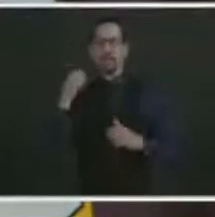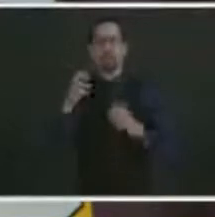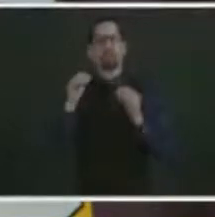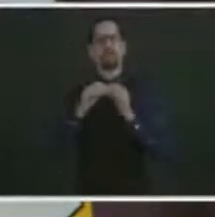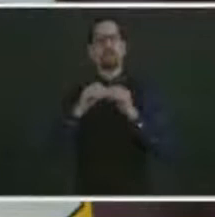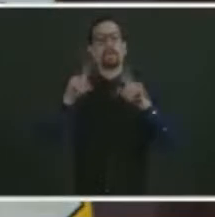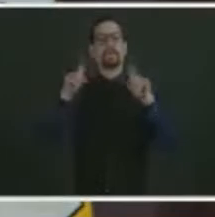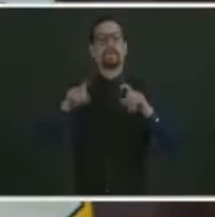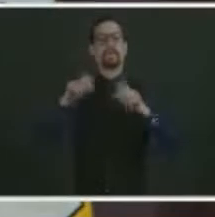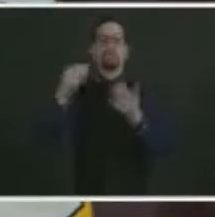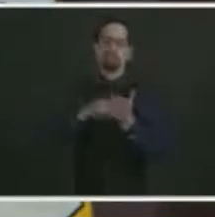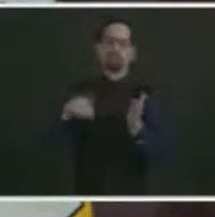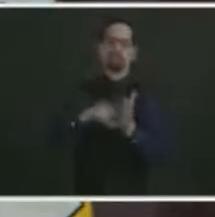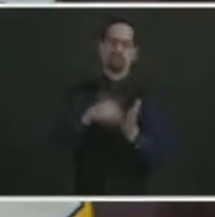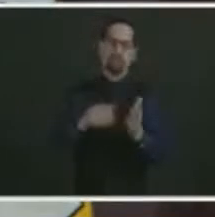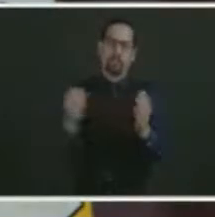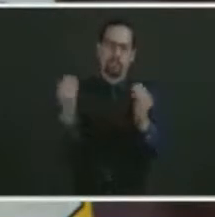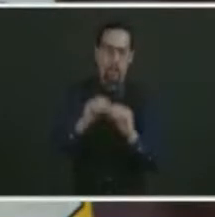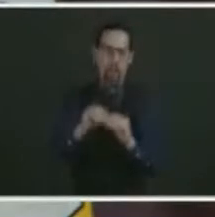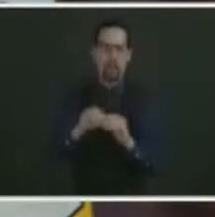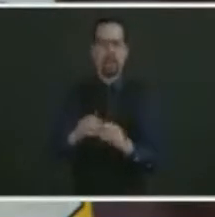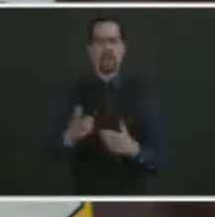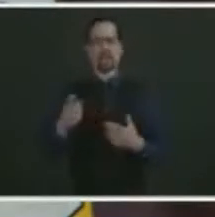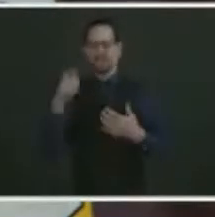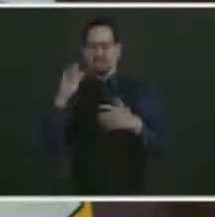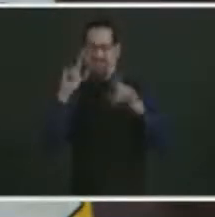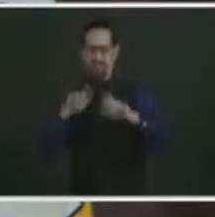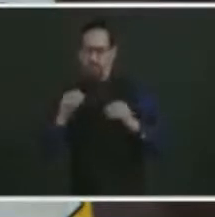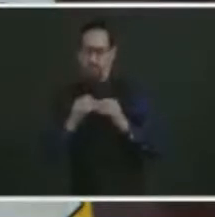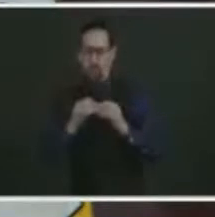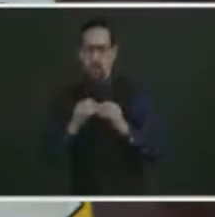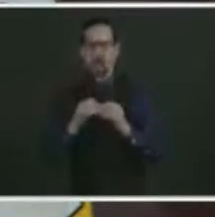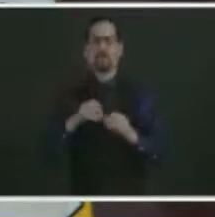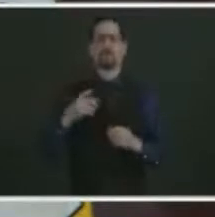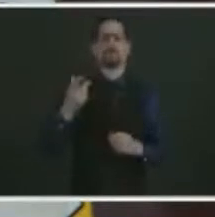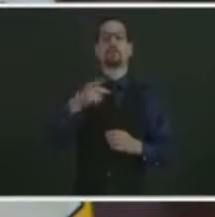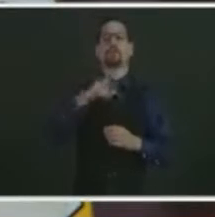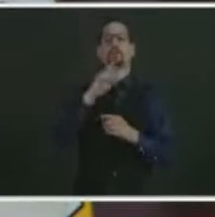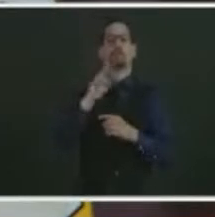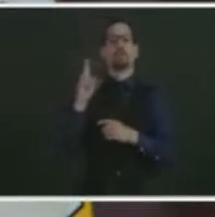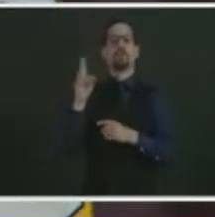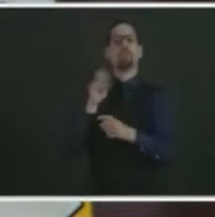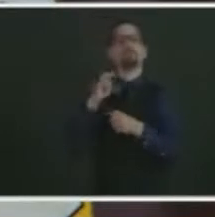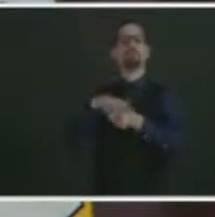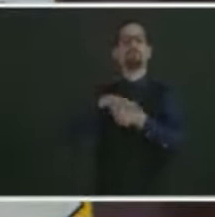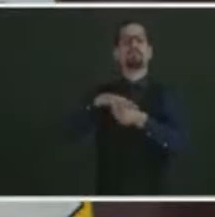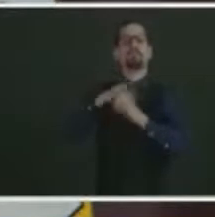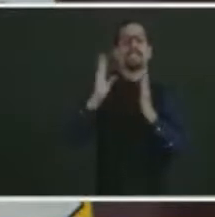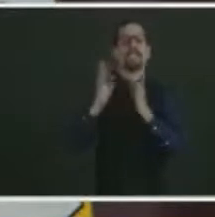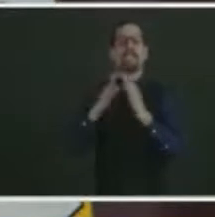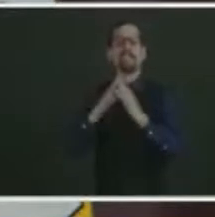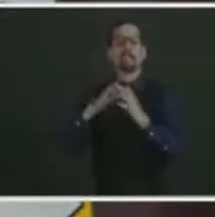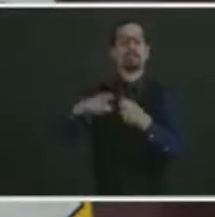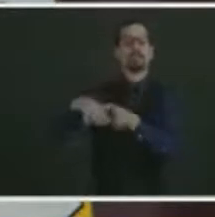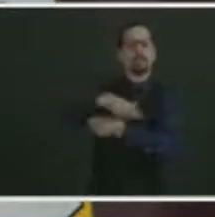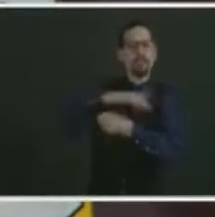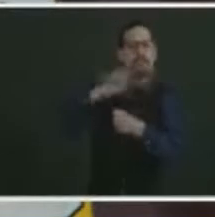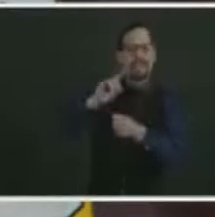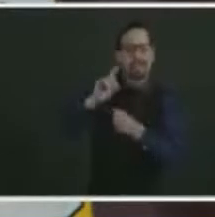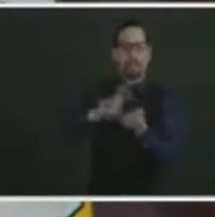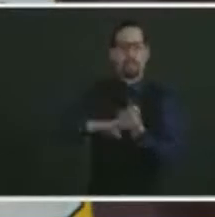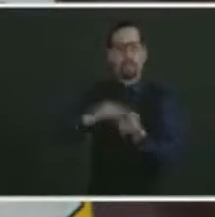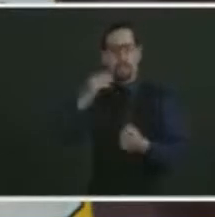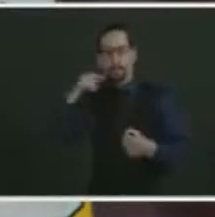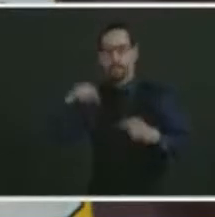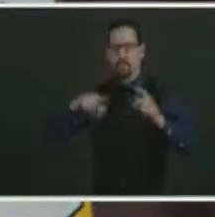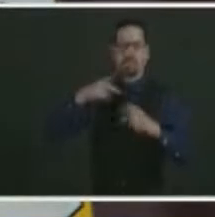continued push to look out for our urban communities and communities of color, where, like every state,